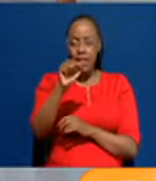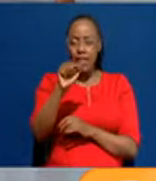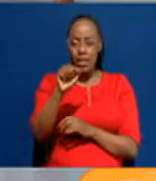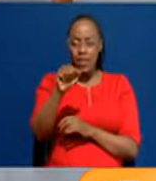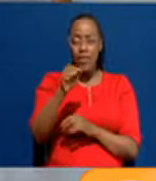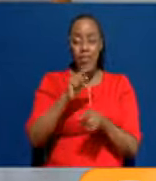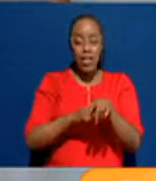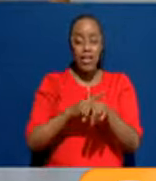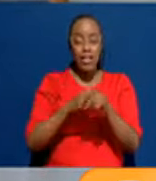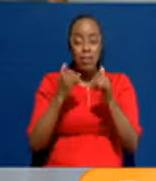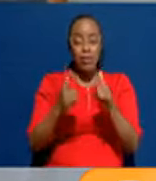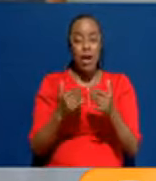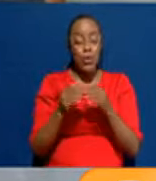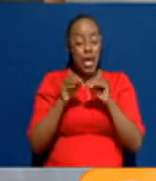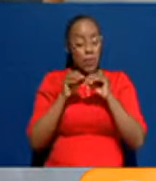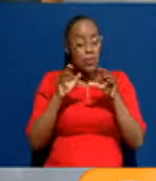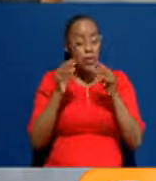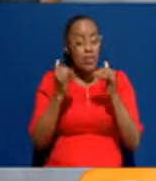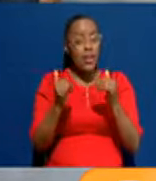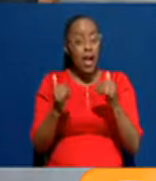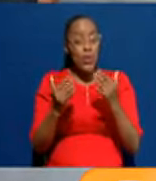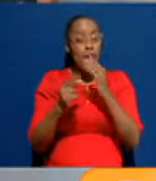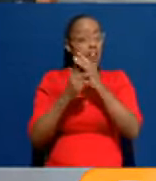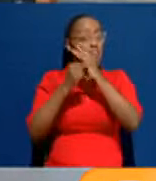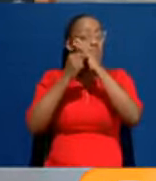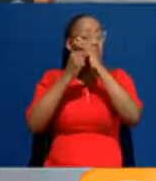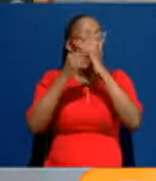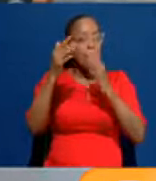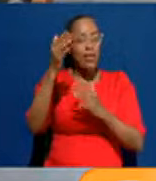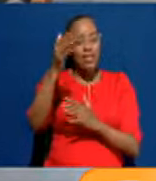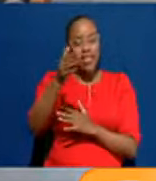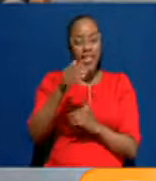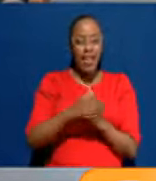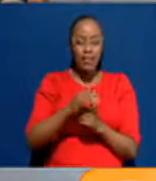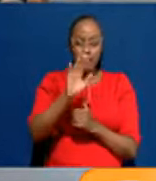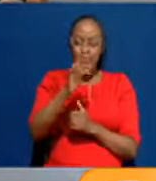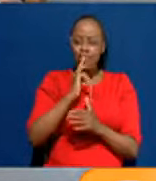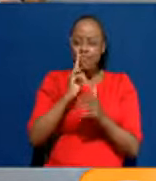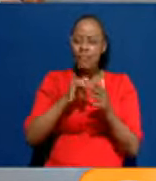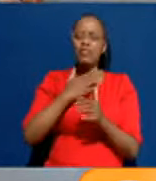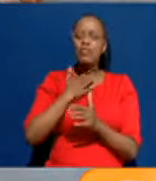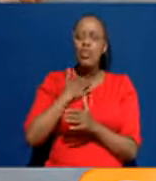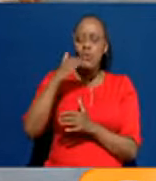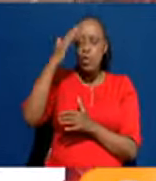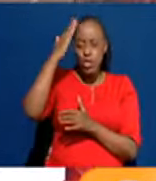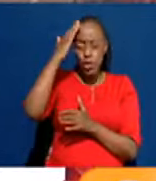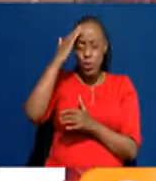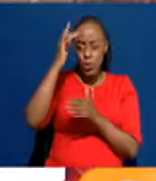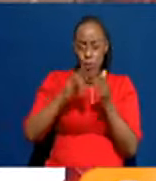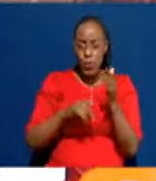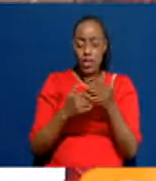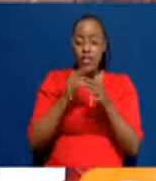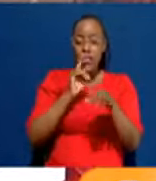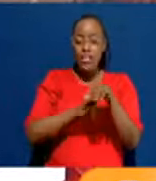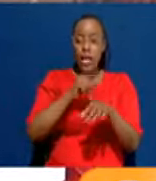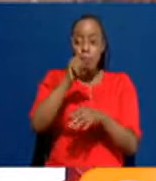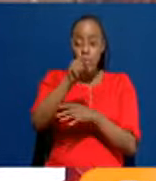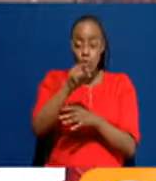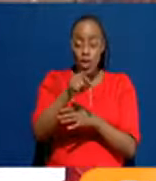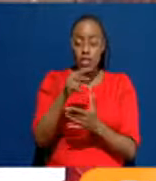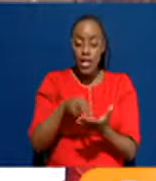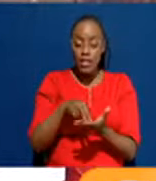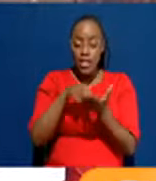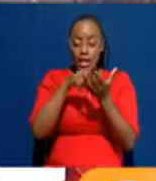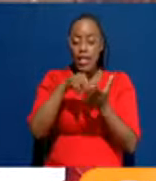At the moment, we're on a trend, so yes. Yeah. Tell me, and I've always wanted to know this, when you're standing on that